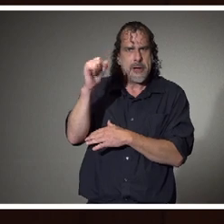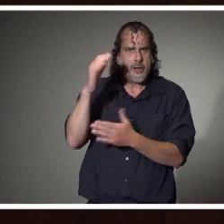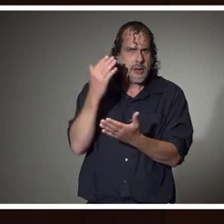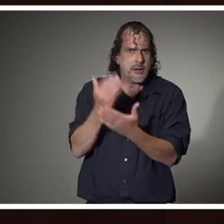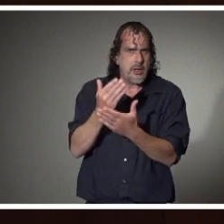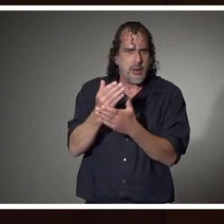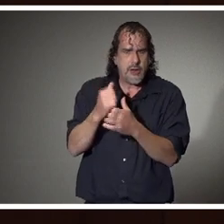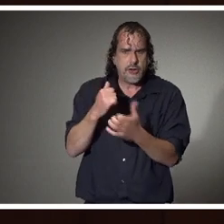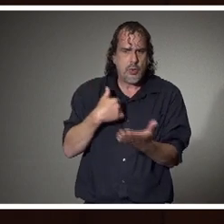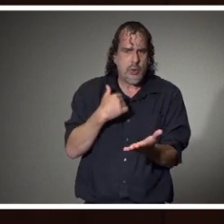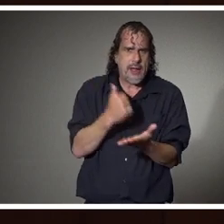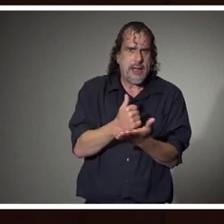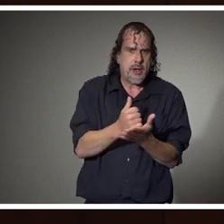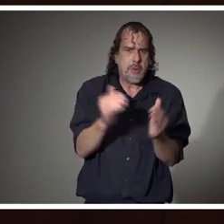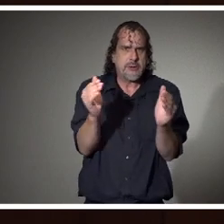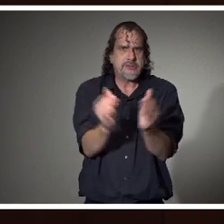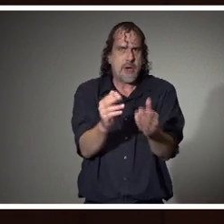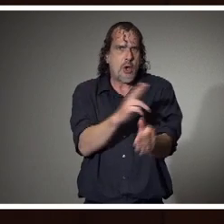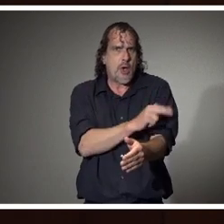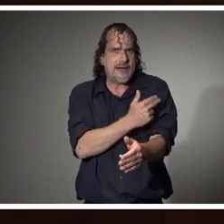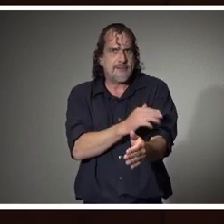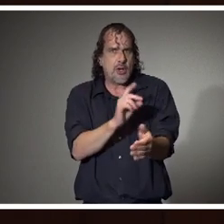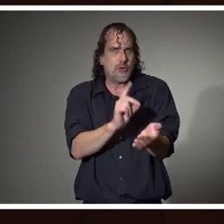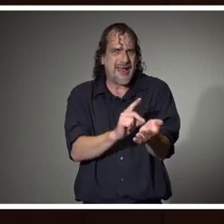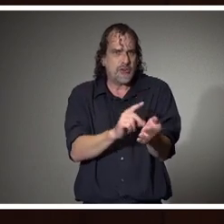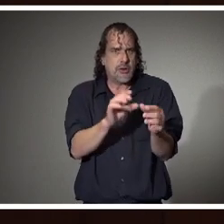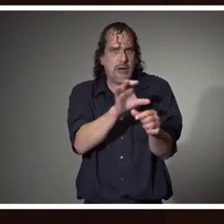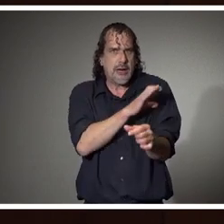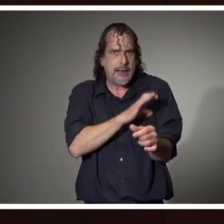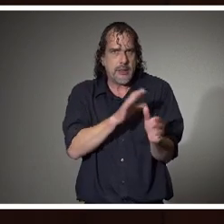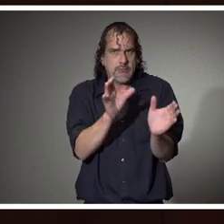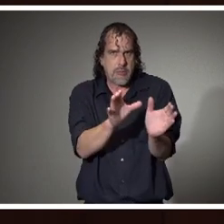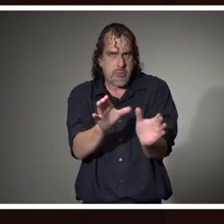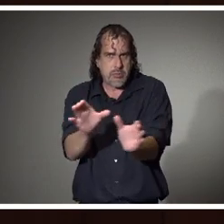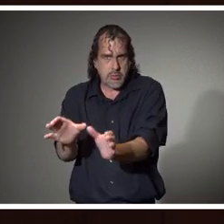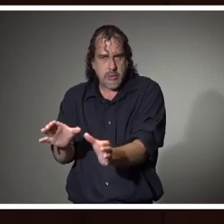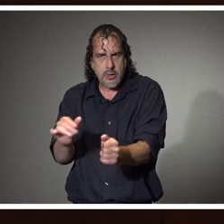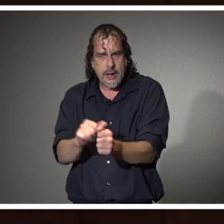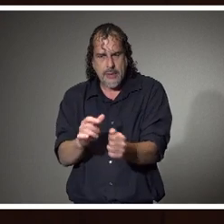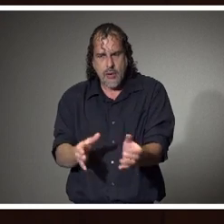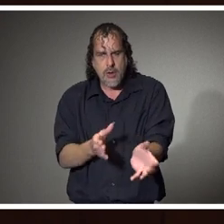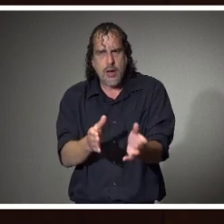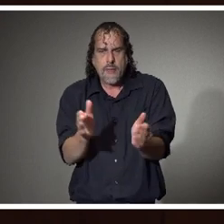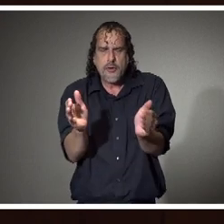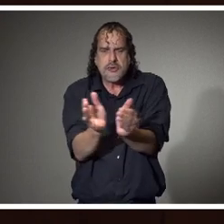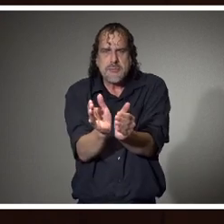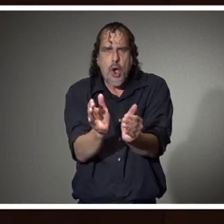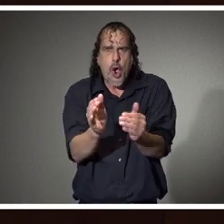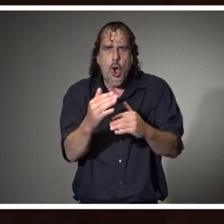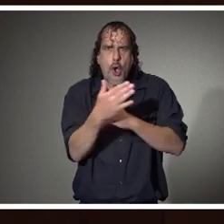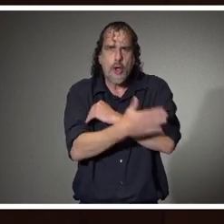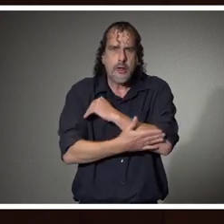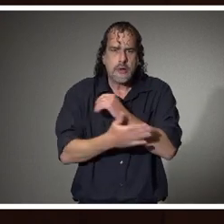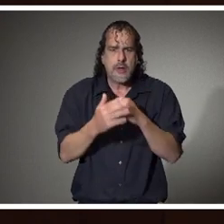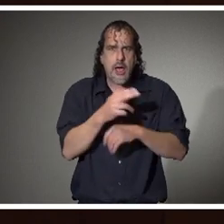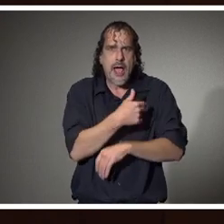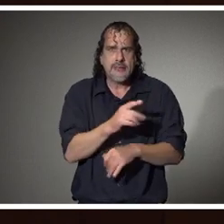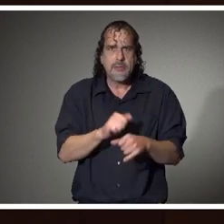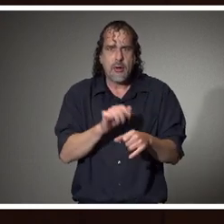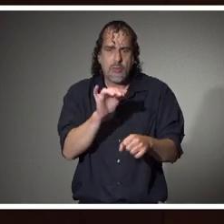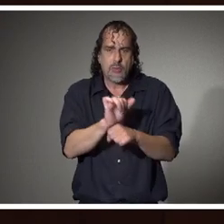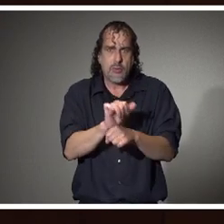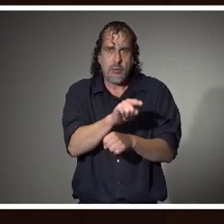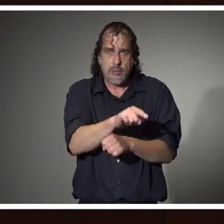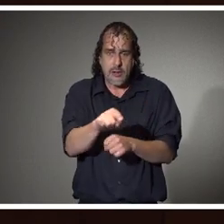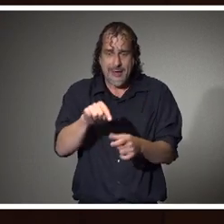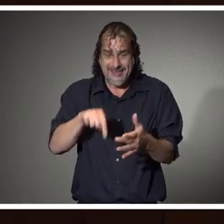help rural healthcare providers. And that money should go out to the rural healthcare workers in the hospitals either the end